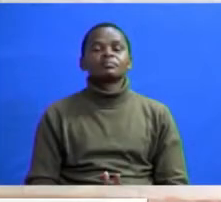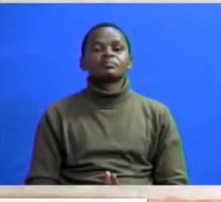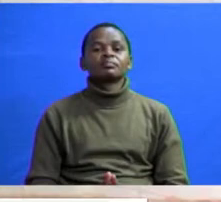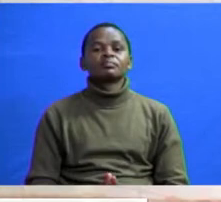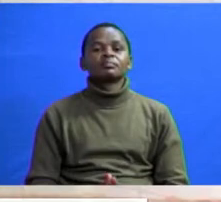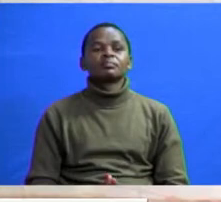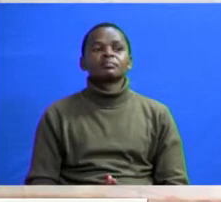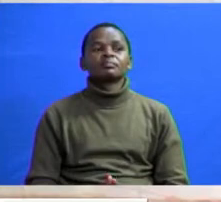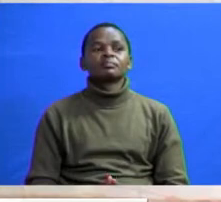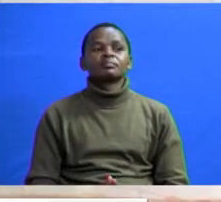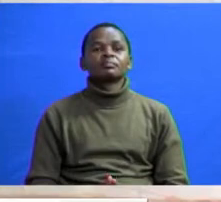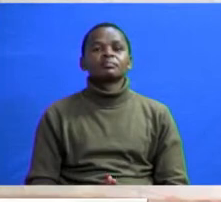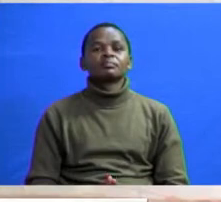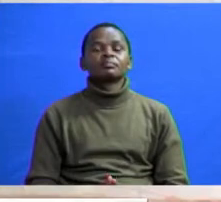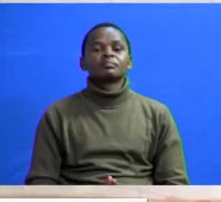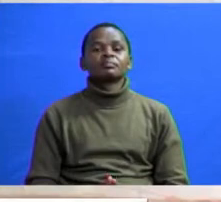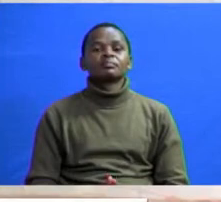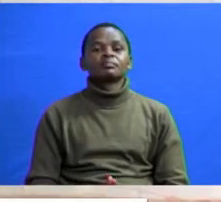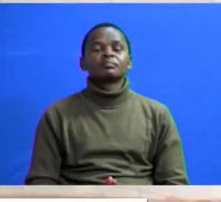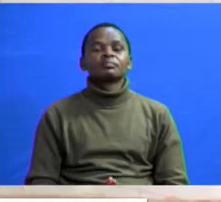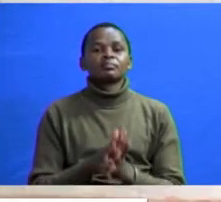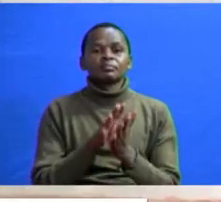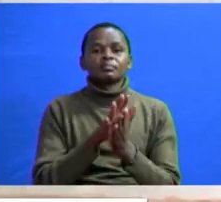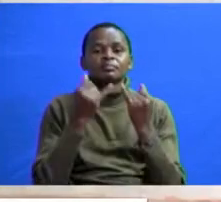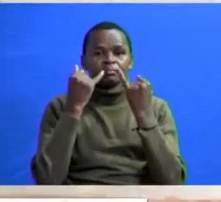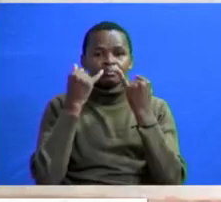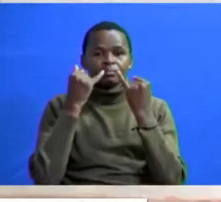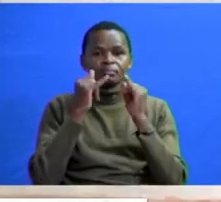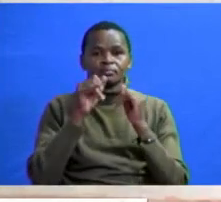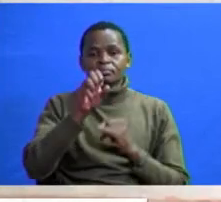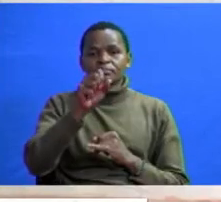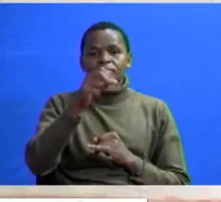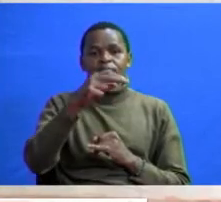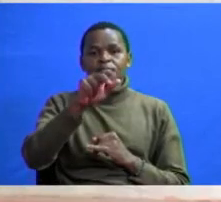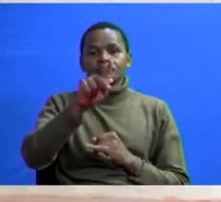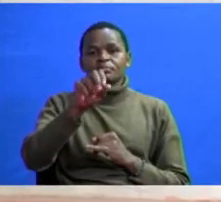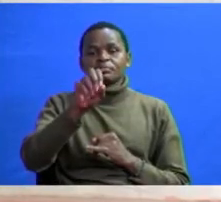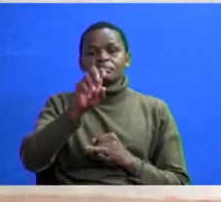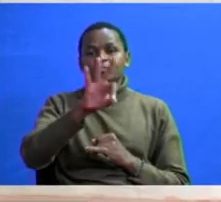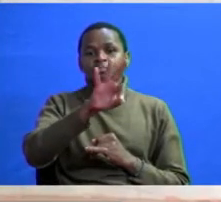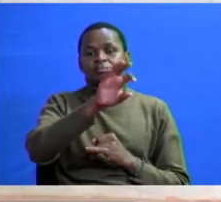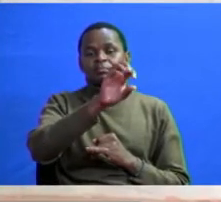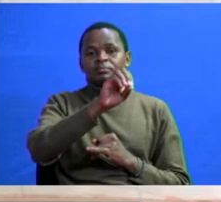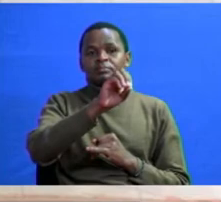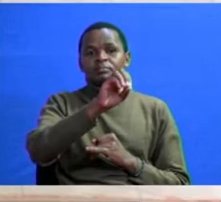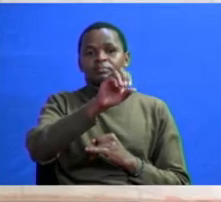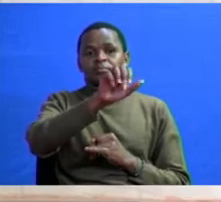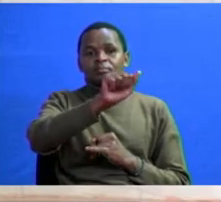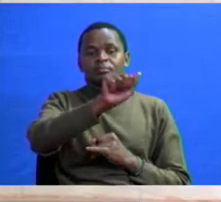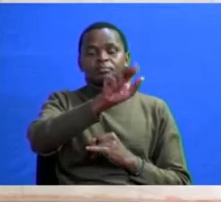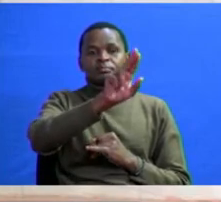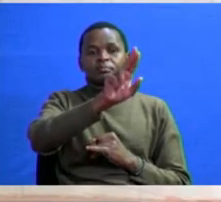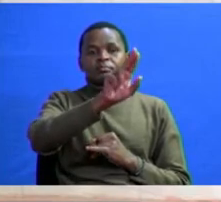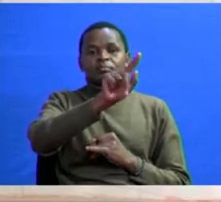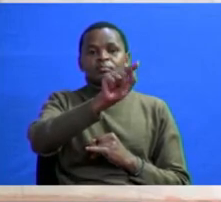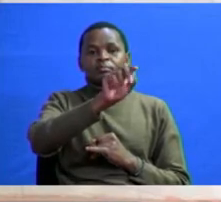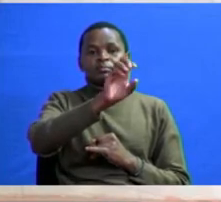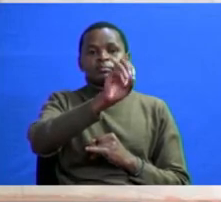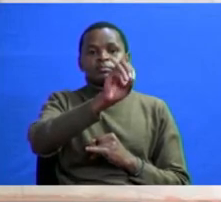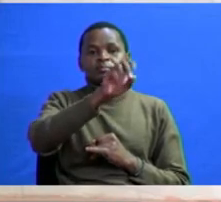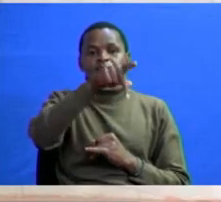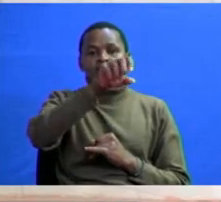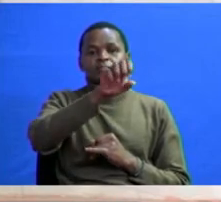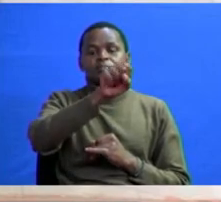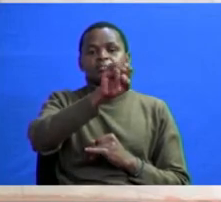All right, we come back with more updates on the Shakahola incidents where 30 autopsies have been done, and